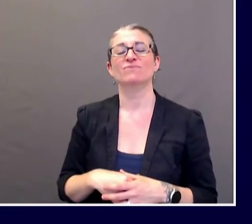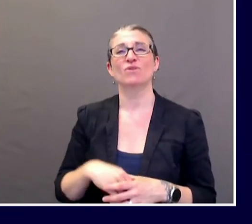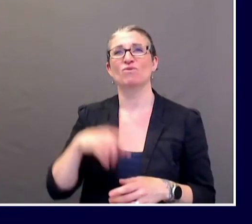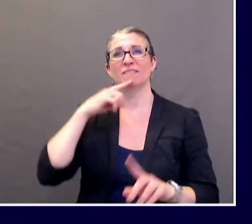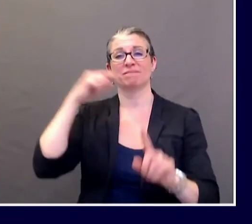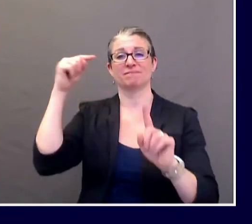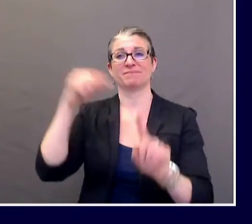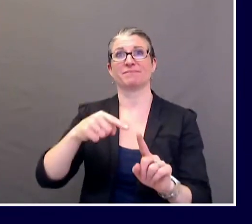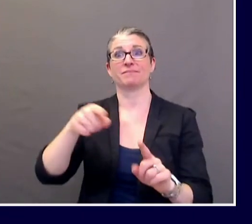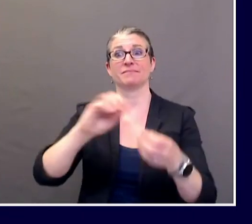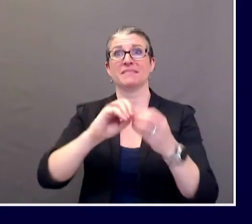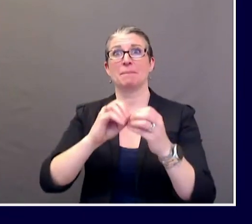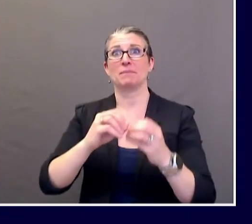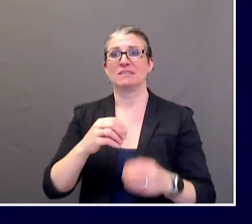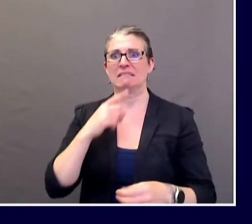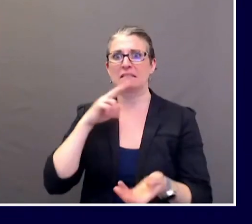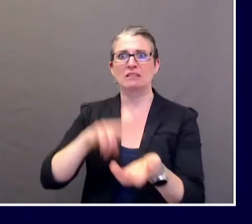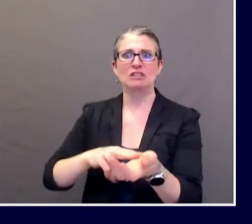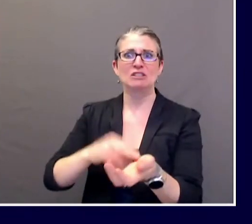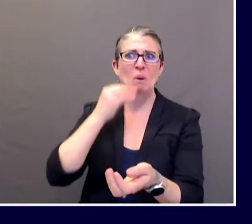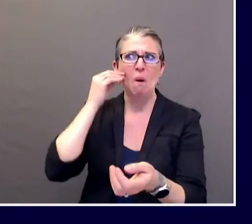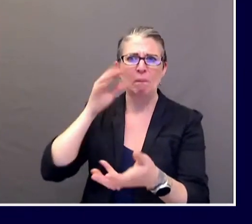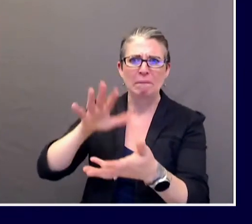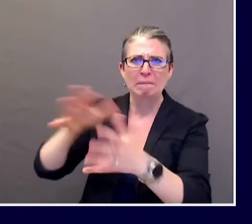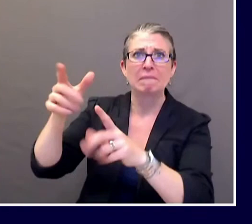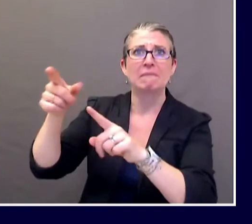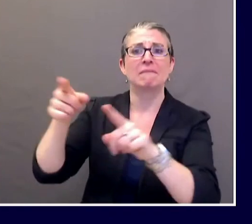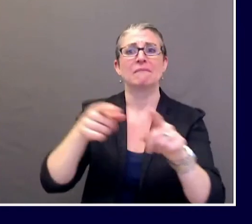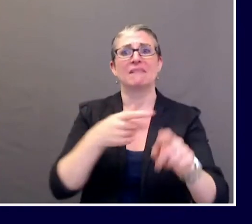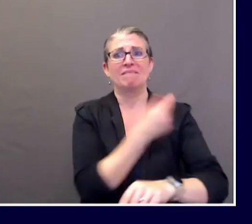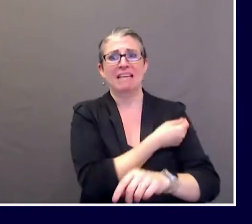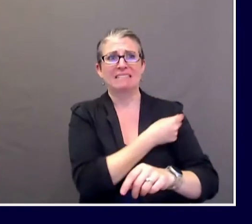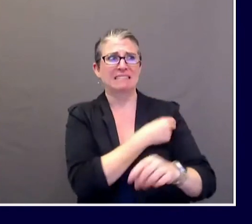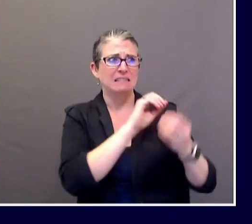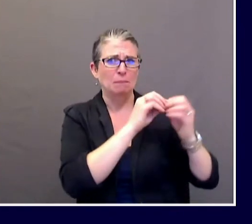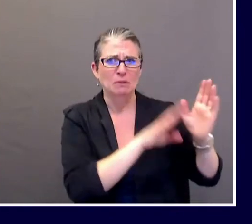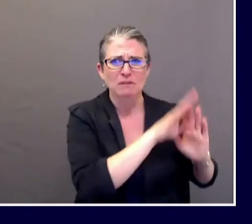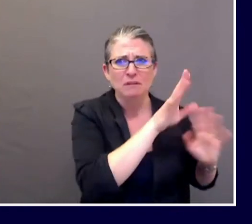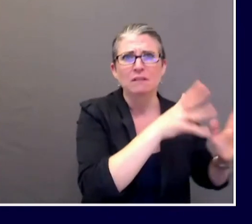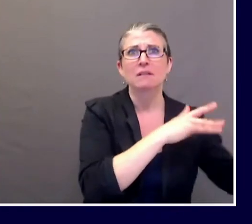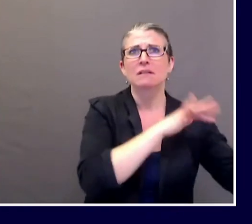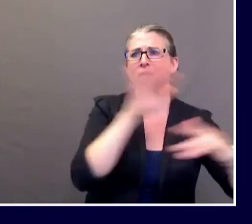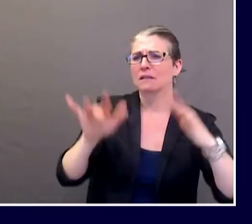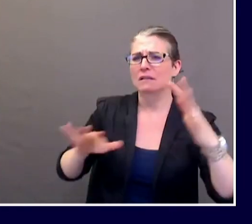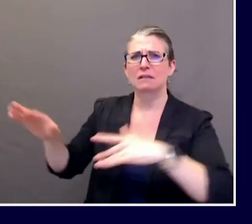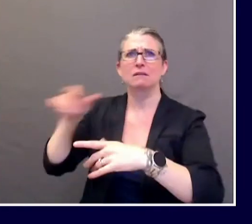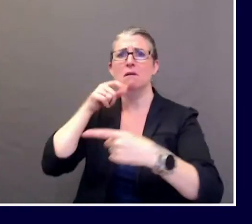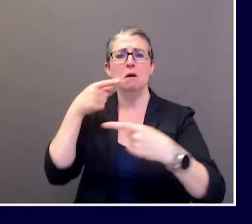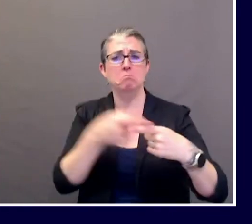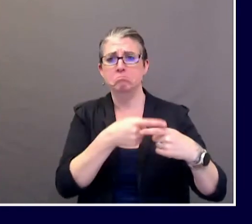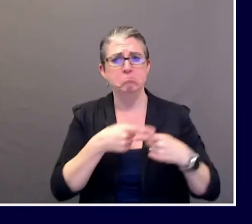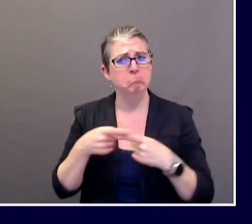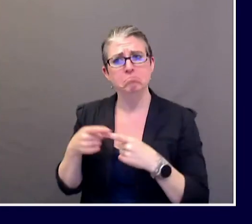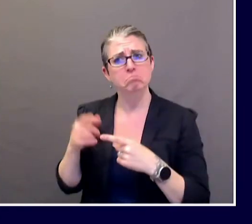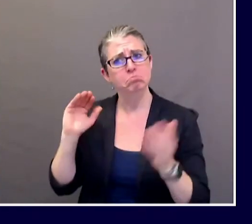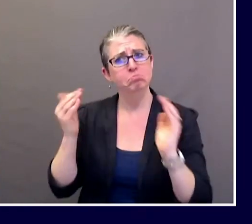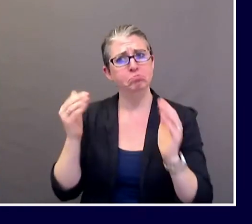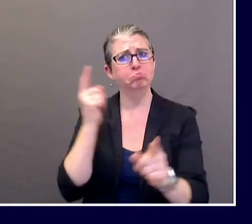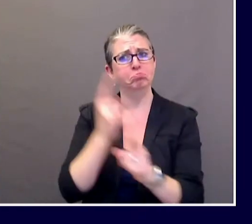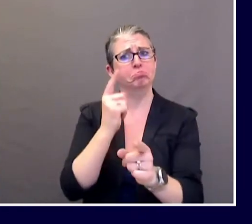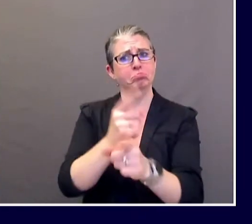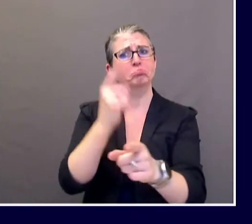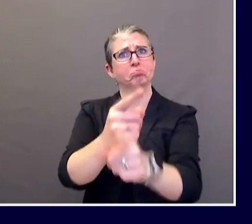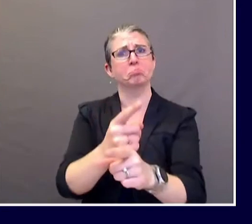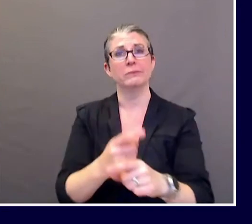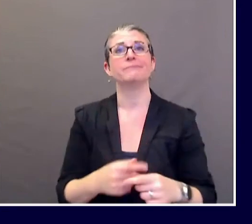spreading, particularly amongst younger groups. And thankfully, older individuals, even though we sadly had a number of deaths today,